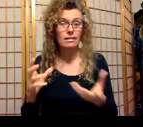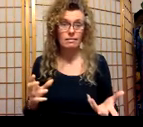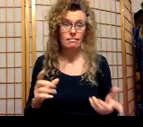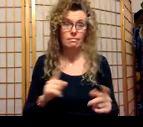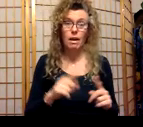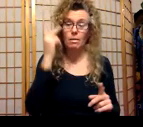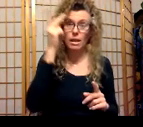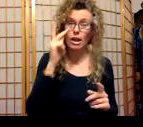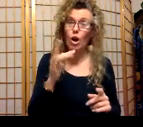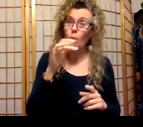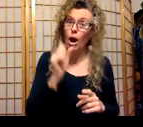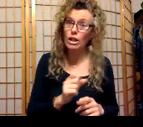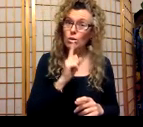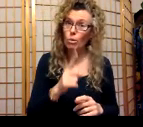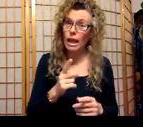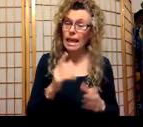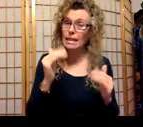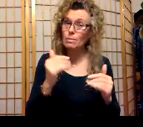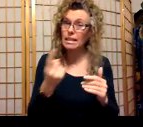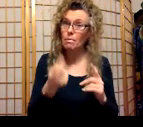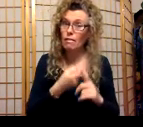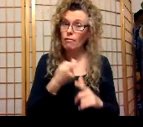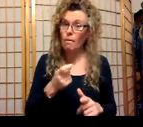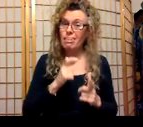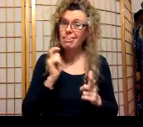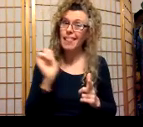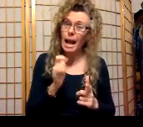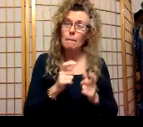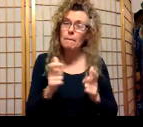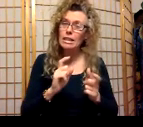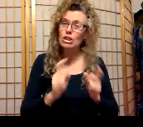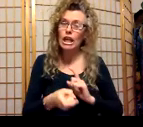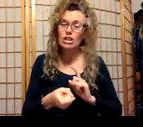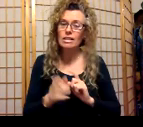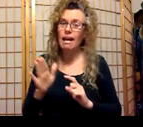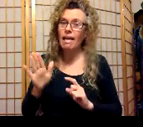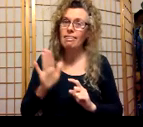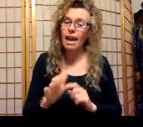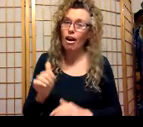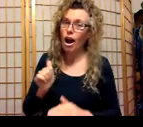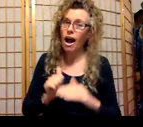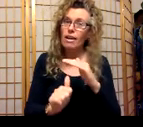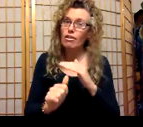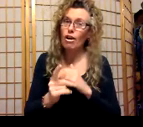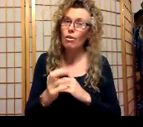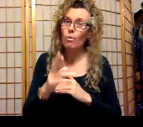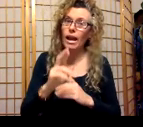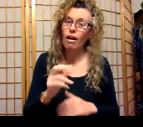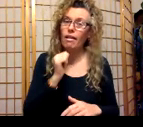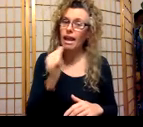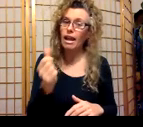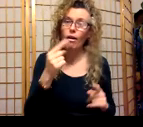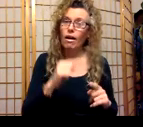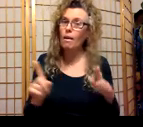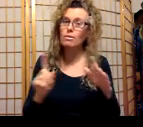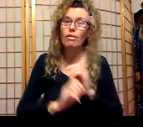alone the political parties you really expect something from, like big changes. They are under the radar and they even do not come to the